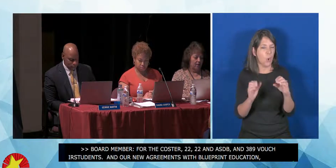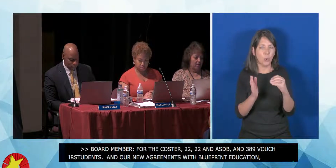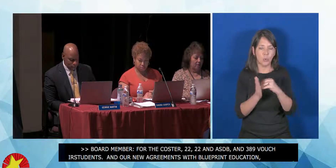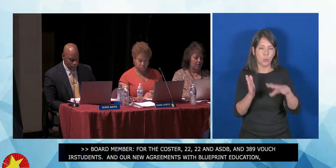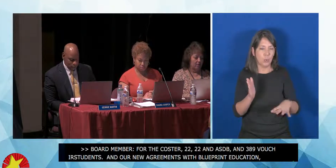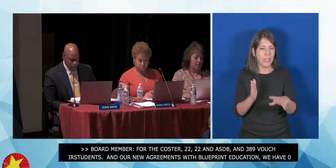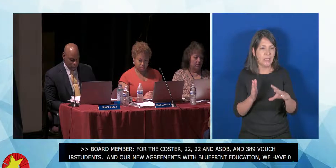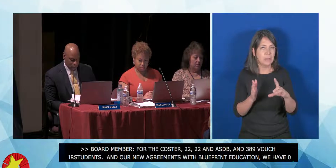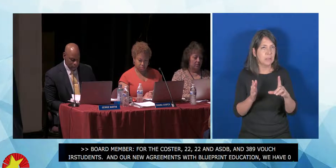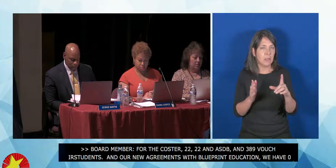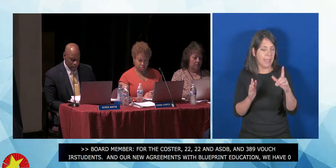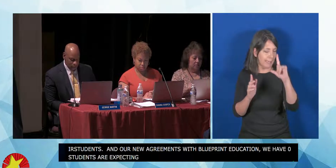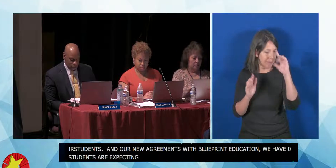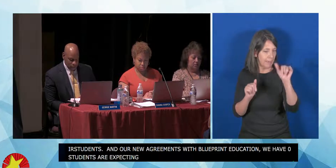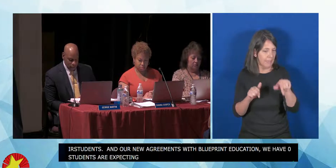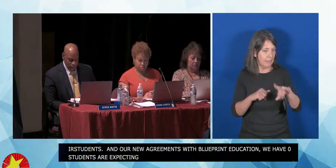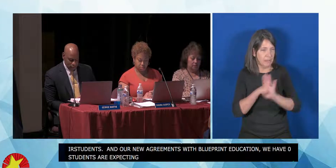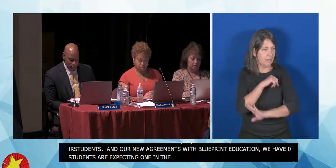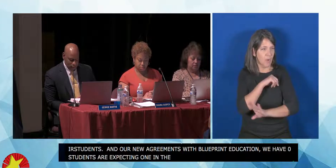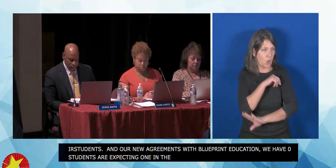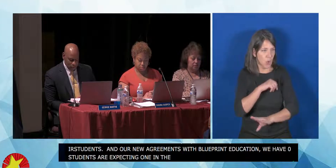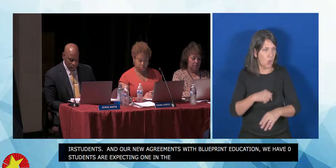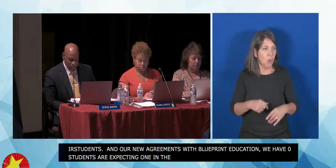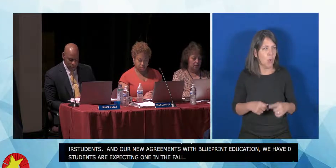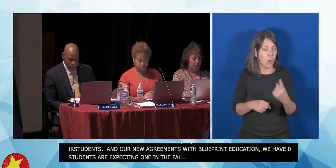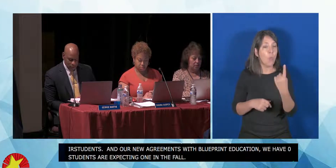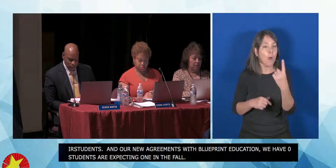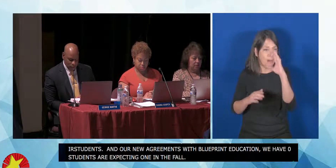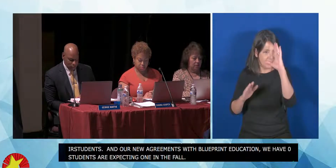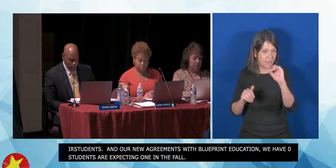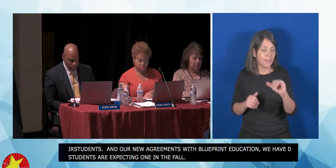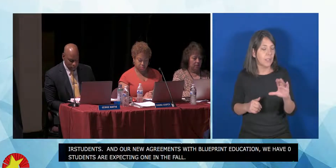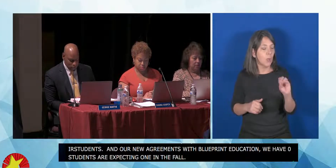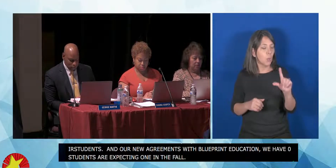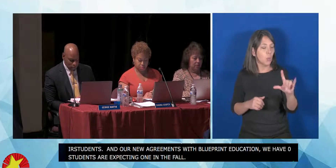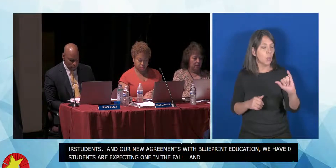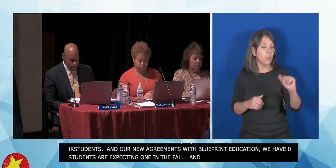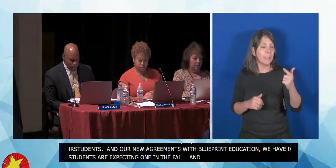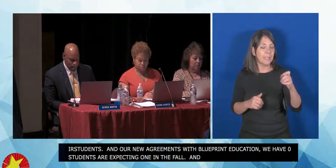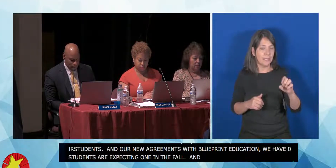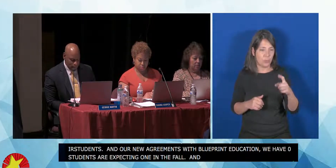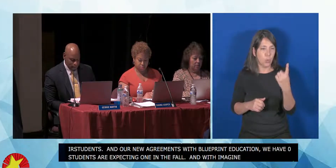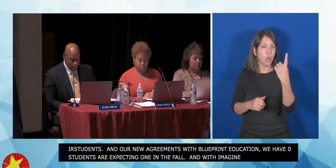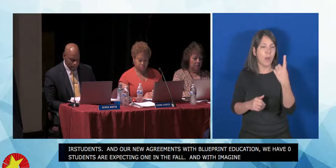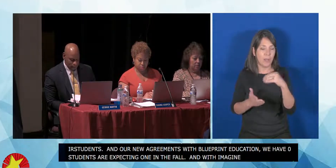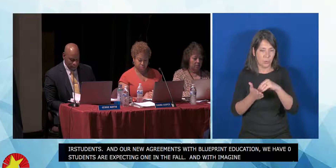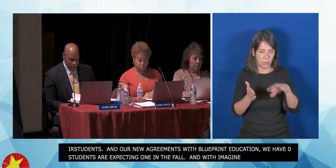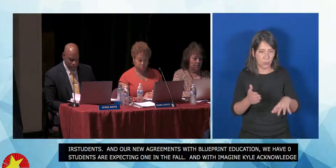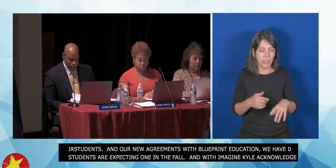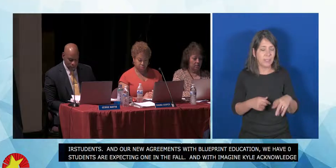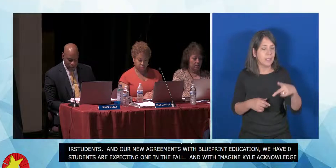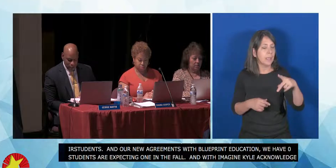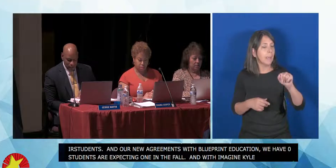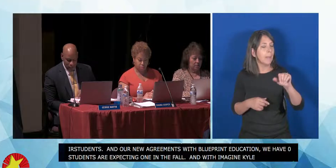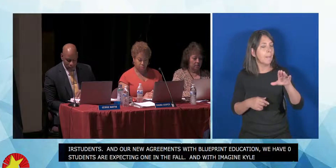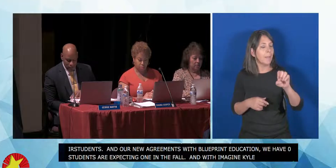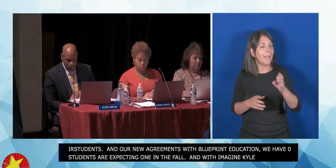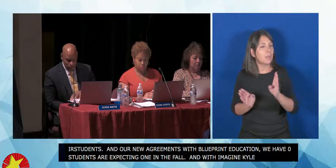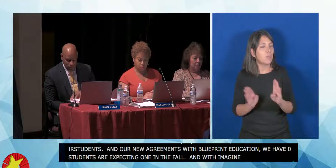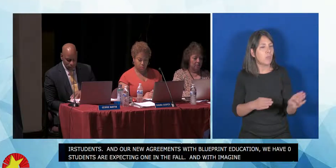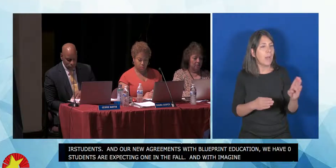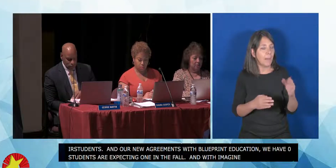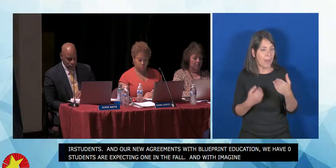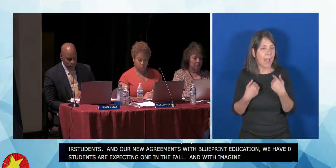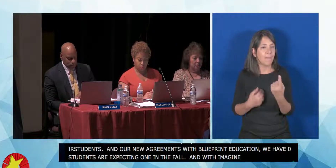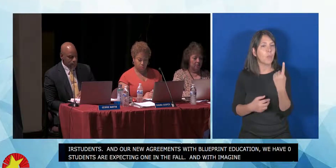the fall. With Imagine Coolidge Elementary, we have 1 voucher student. And for Pace Preparatory Academy, we have